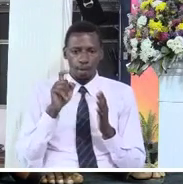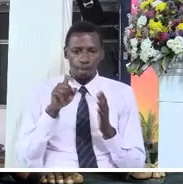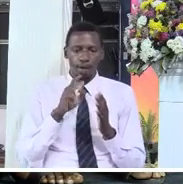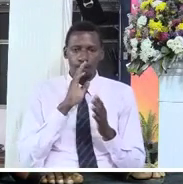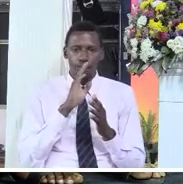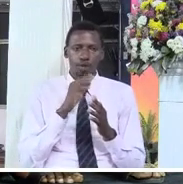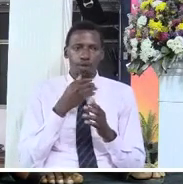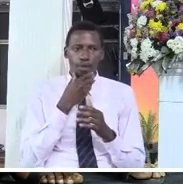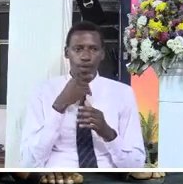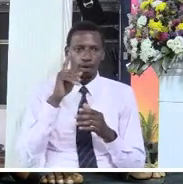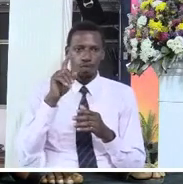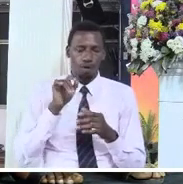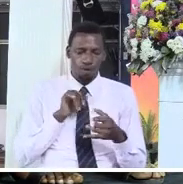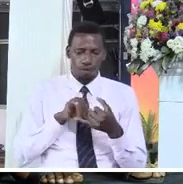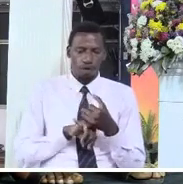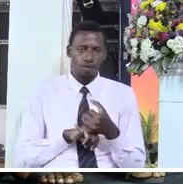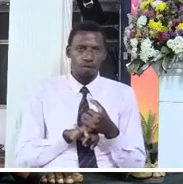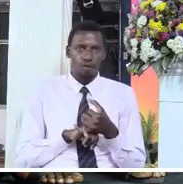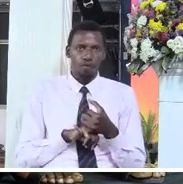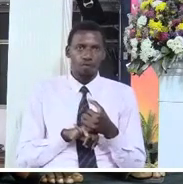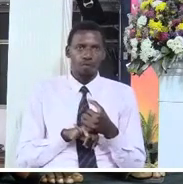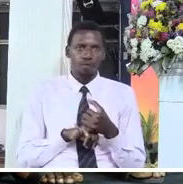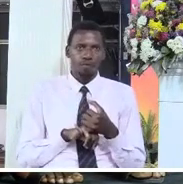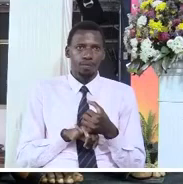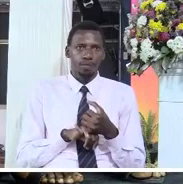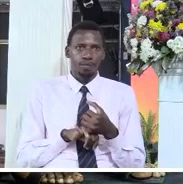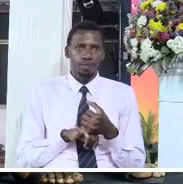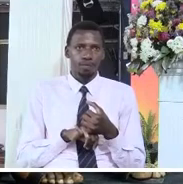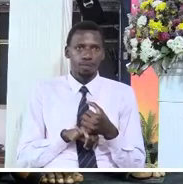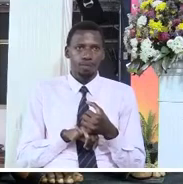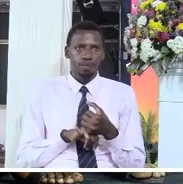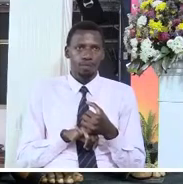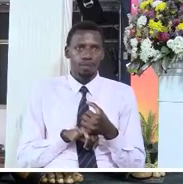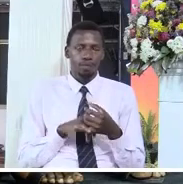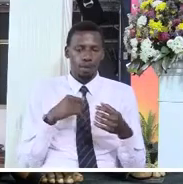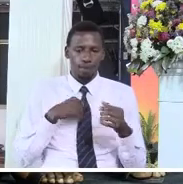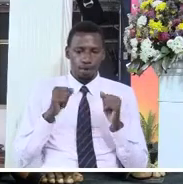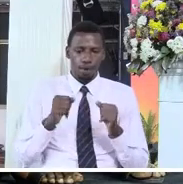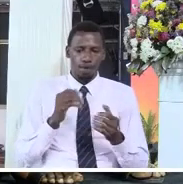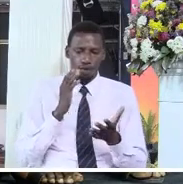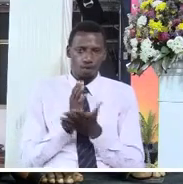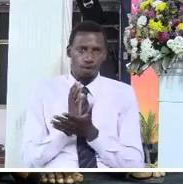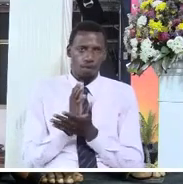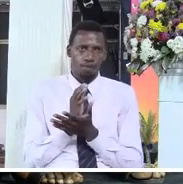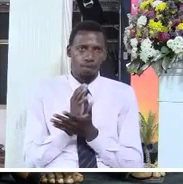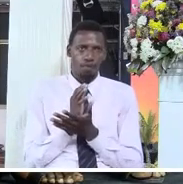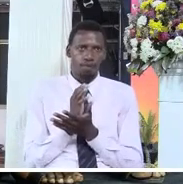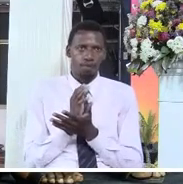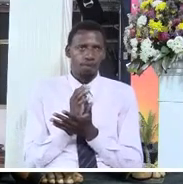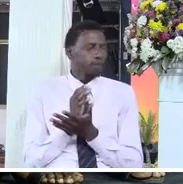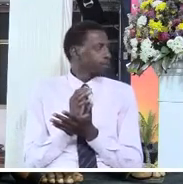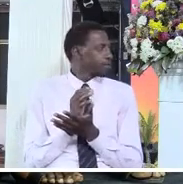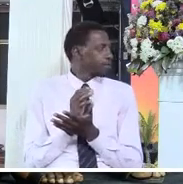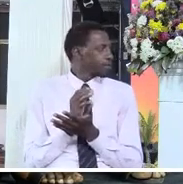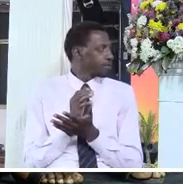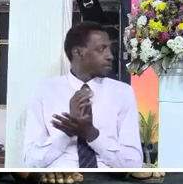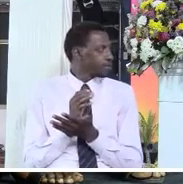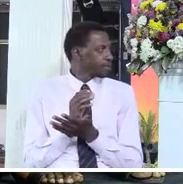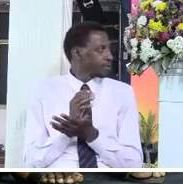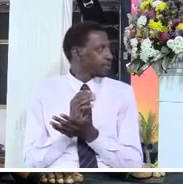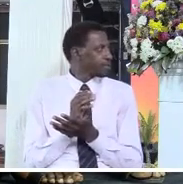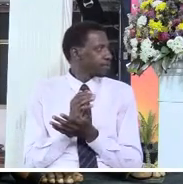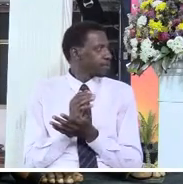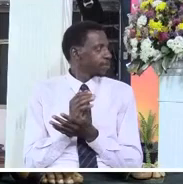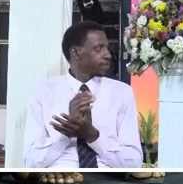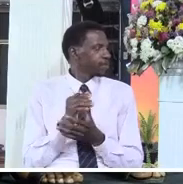wife, but I can confirm that I am as I am right now. Just the grace that the conference